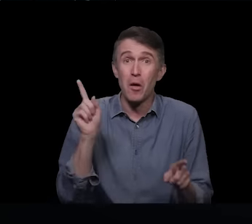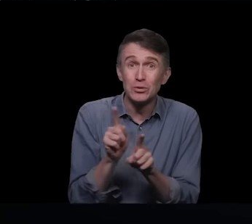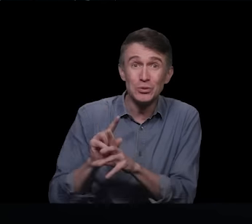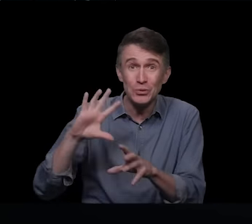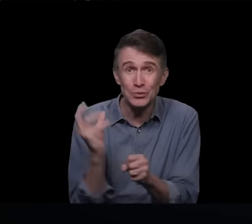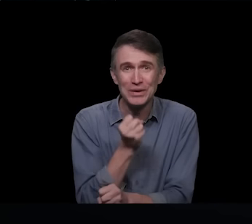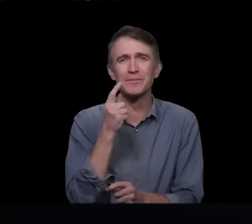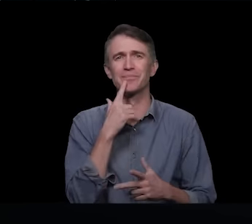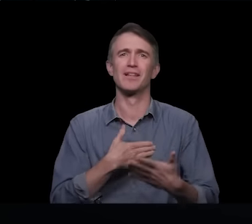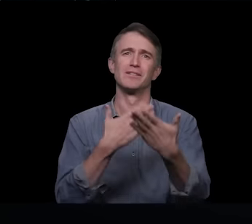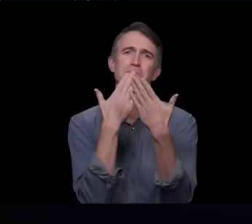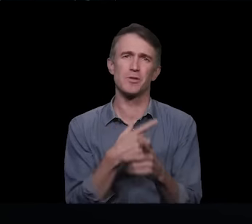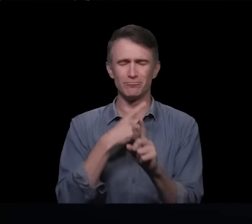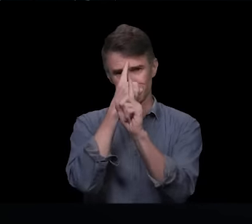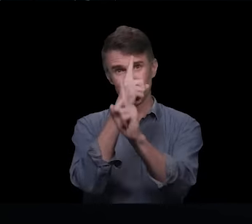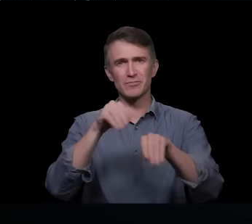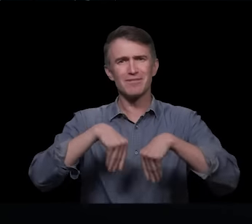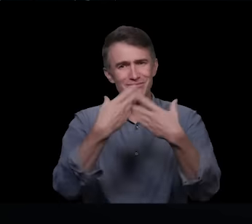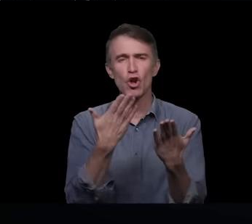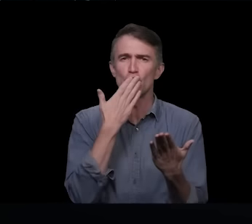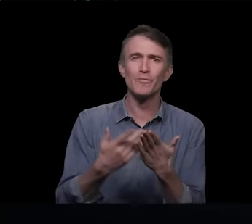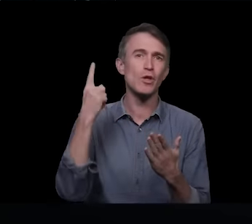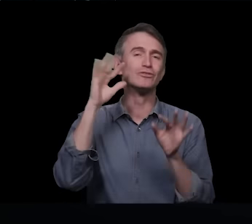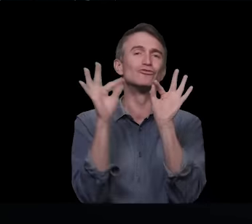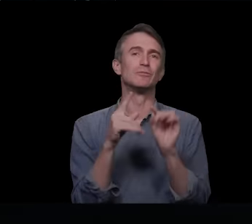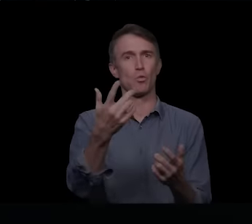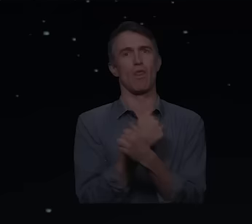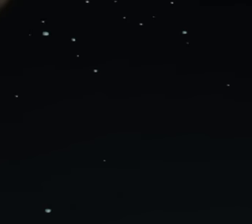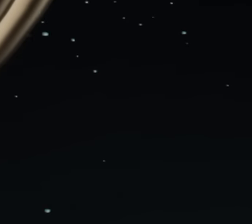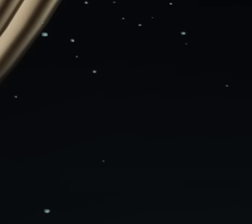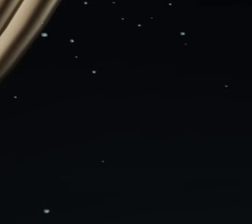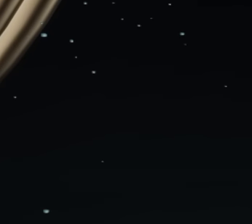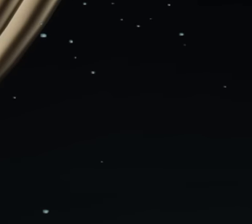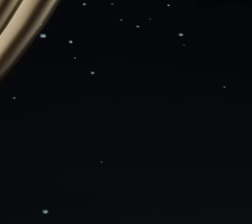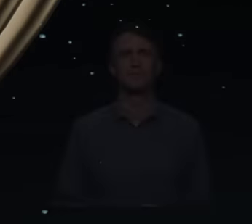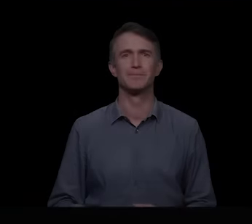titles, and we will always strive to create AD that you love. Thank you.